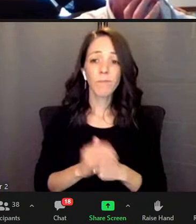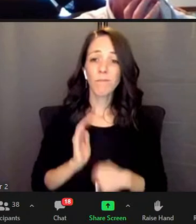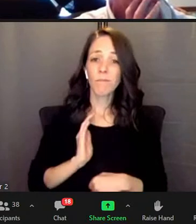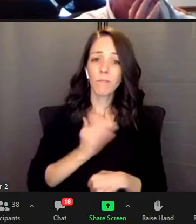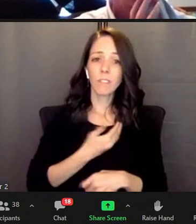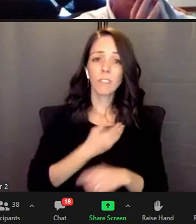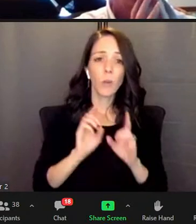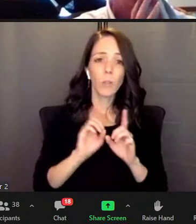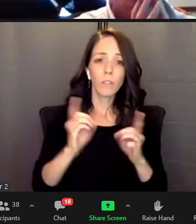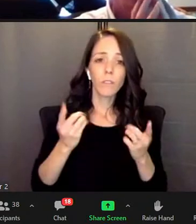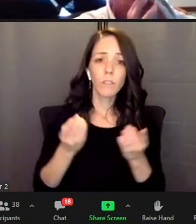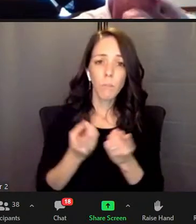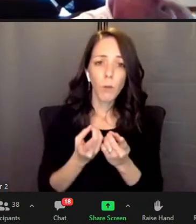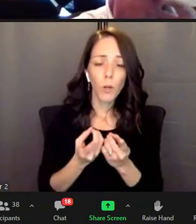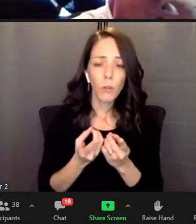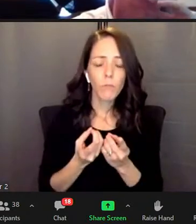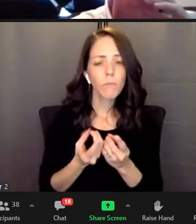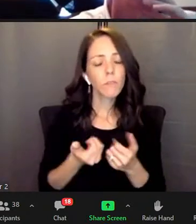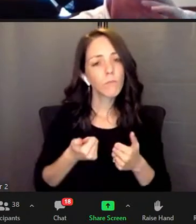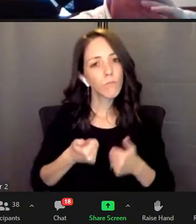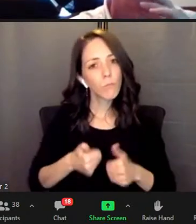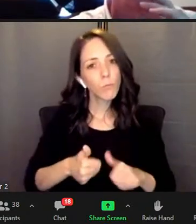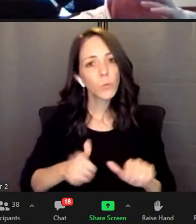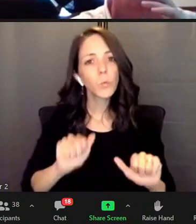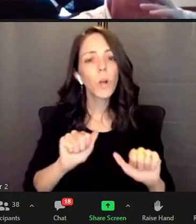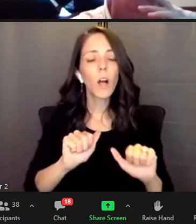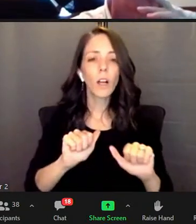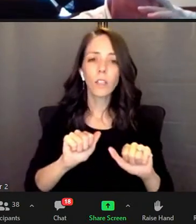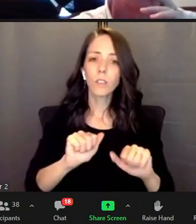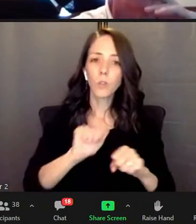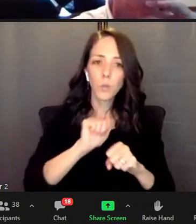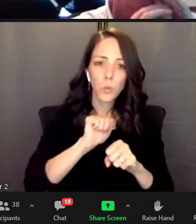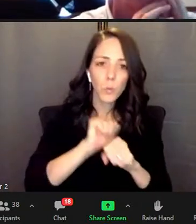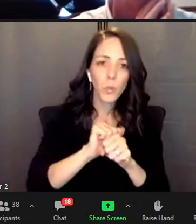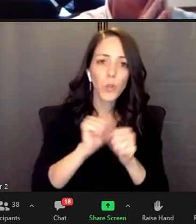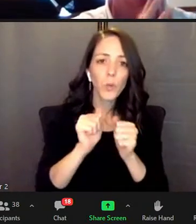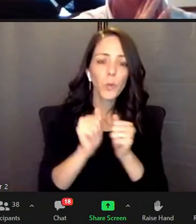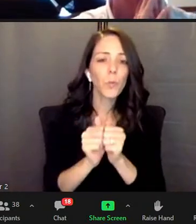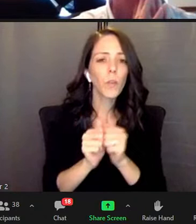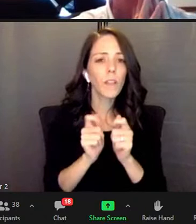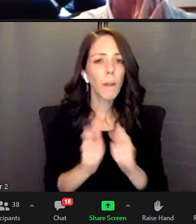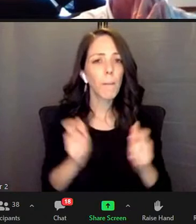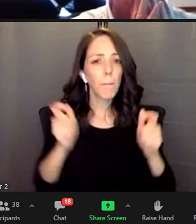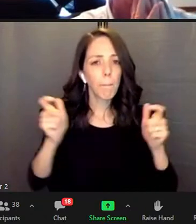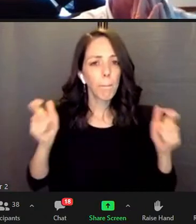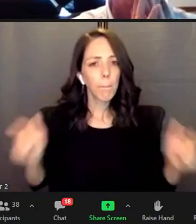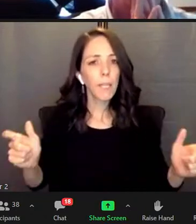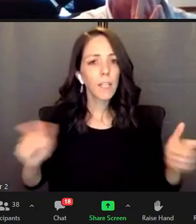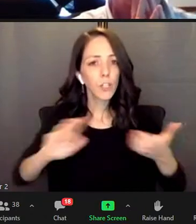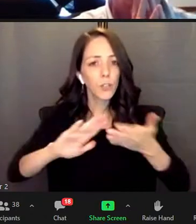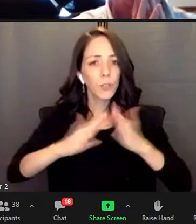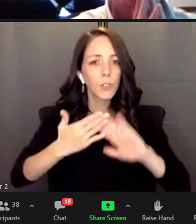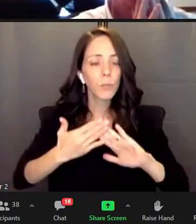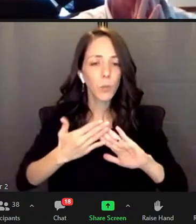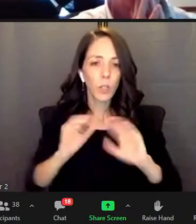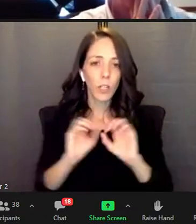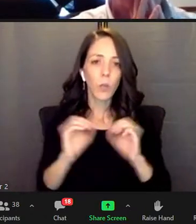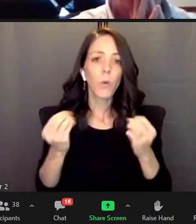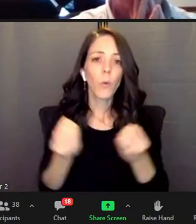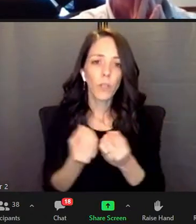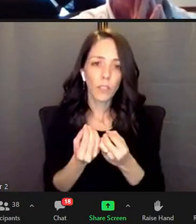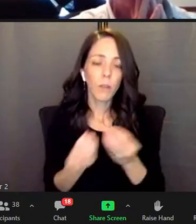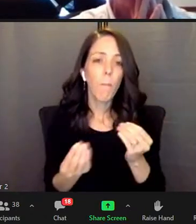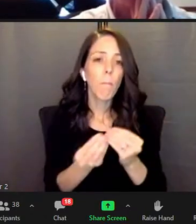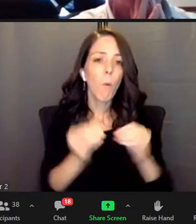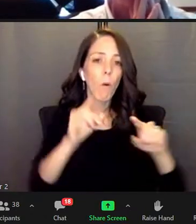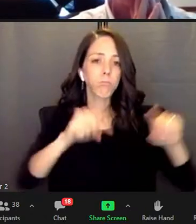increasing efforts to work with an even larger array of community organizations.